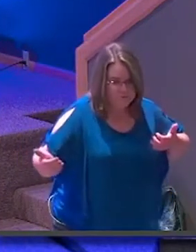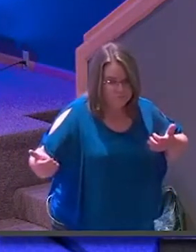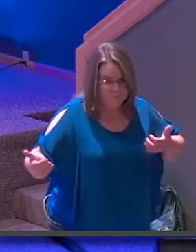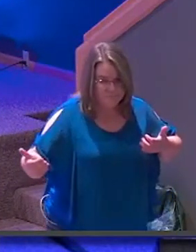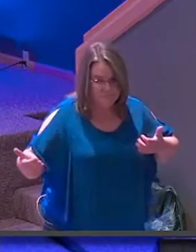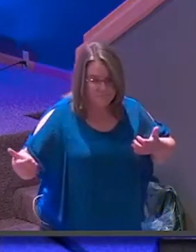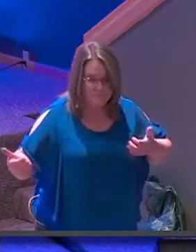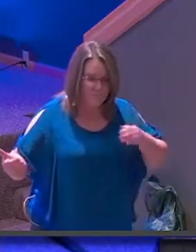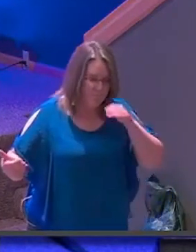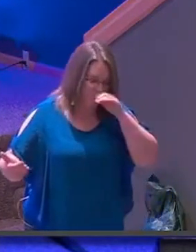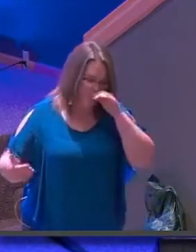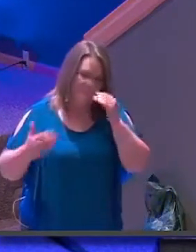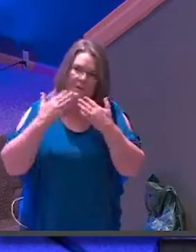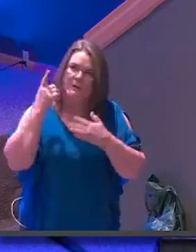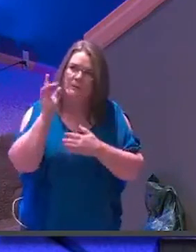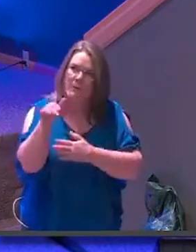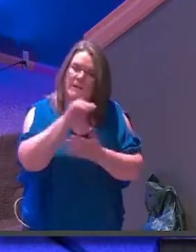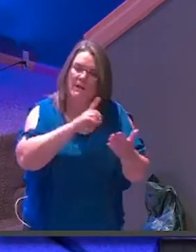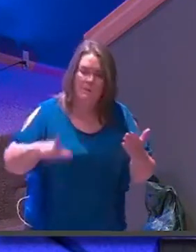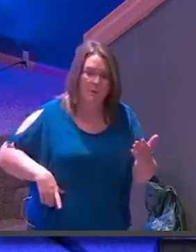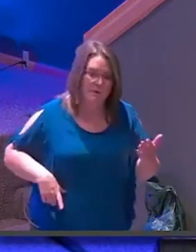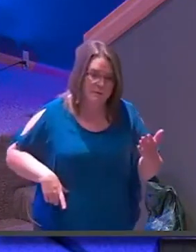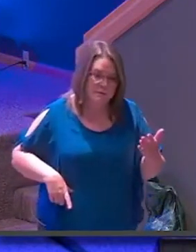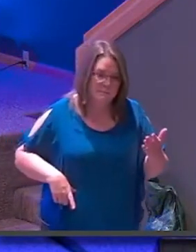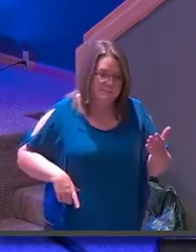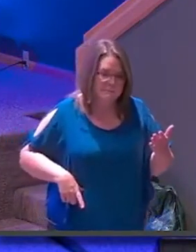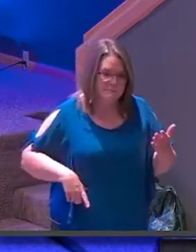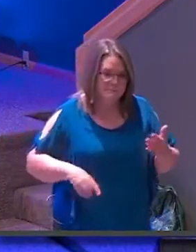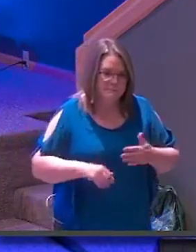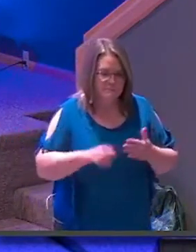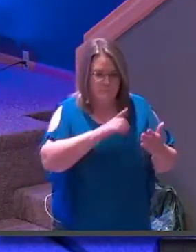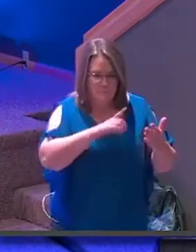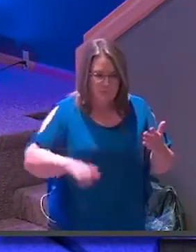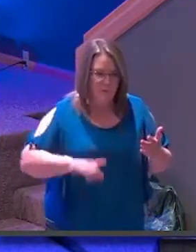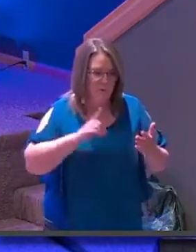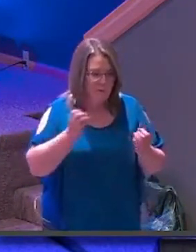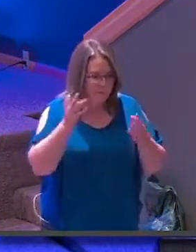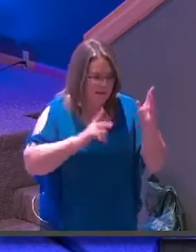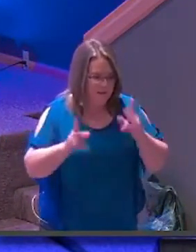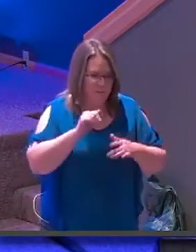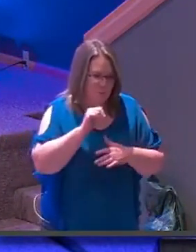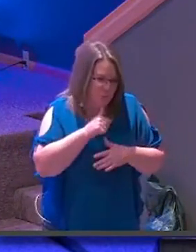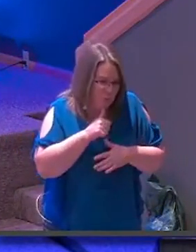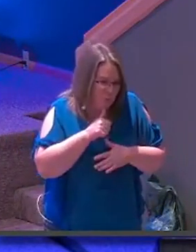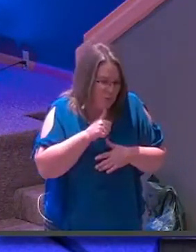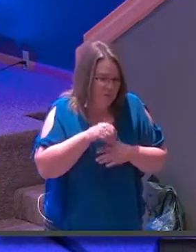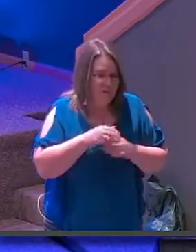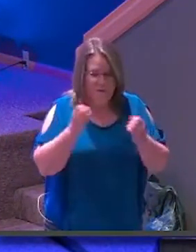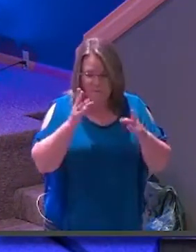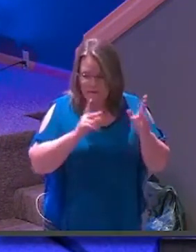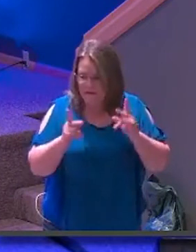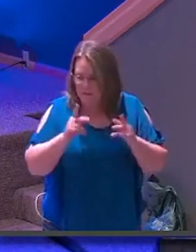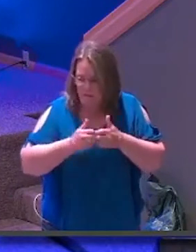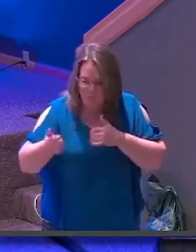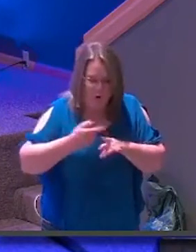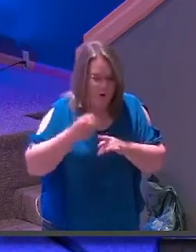I thank you for that, Lord. Lord, there are many people wounded, many people far from you